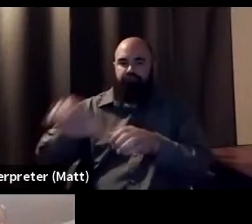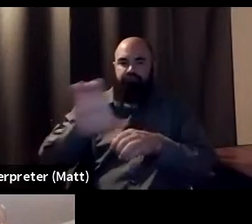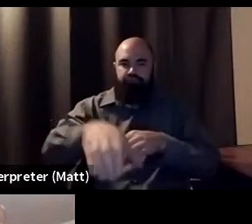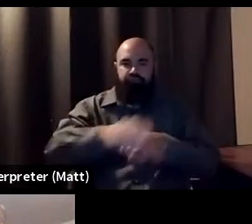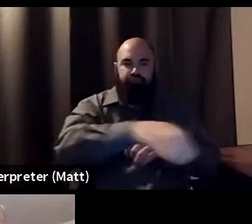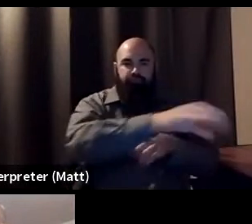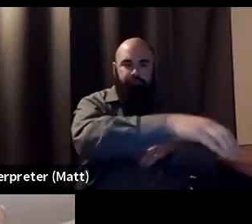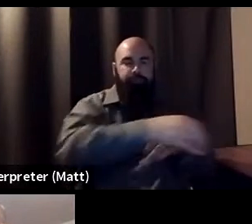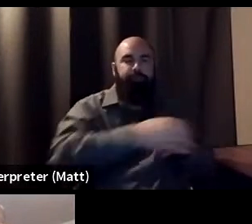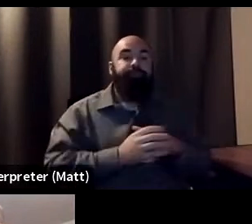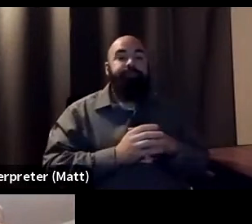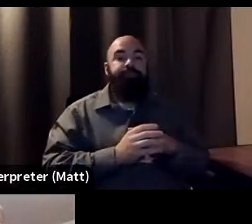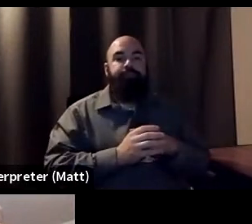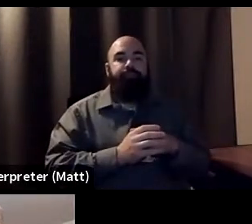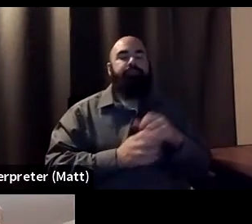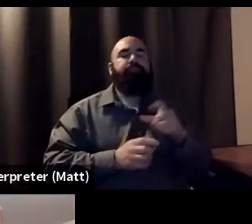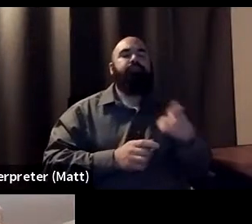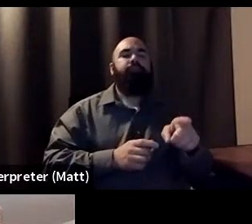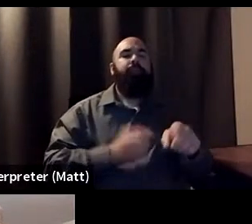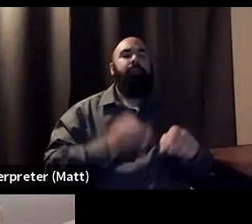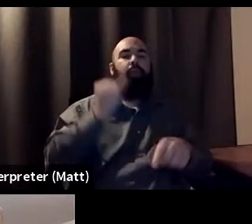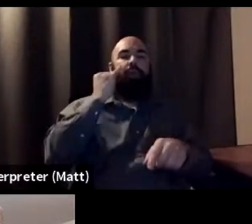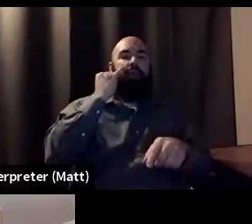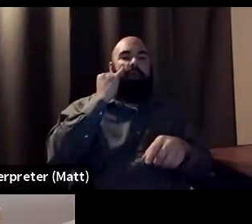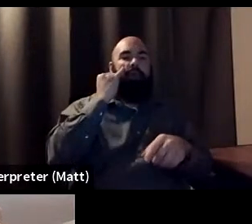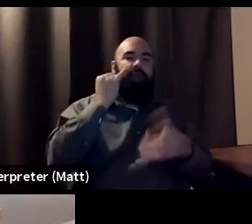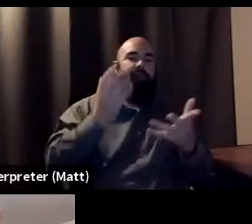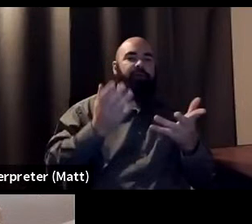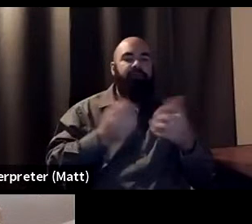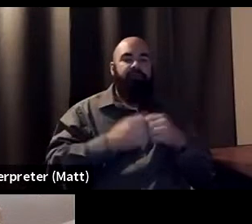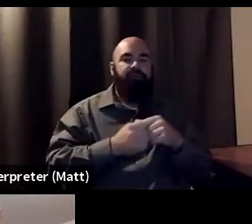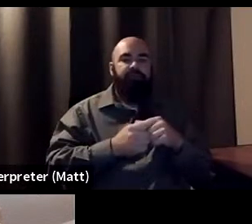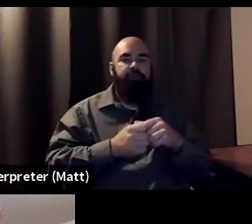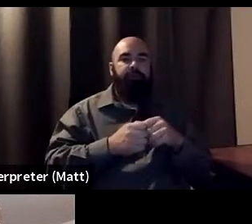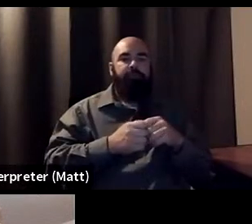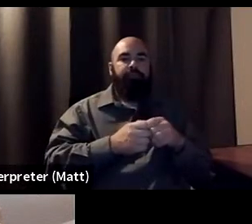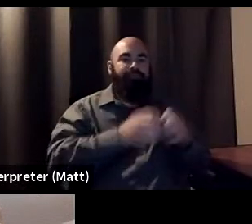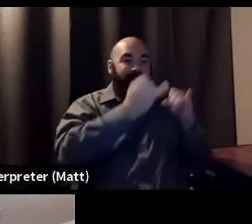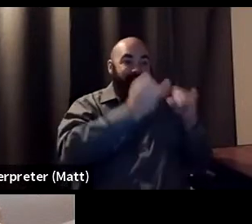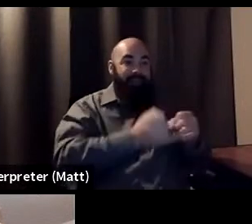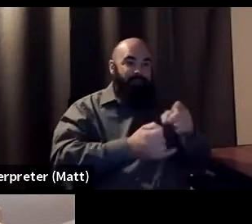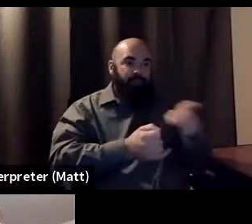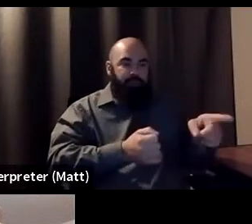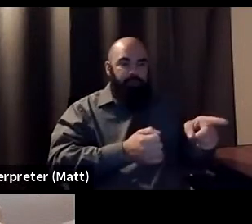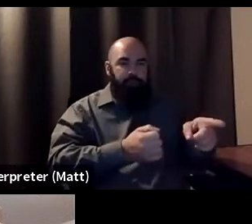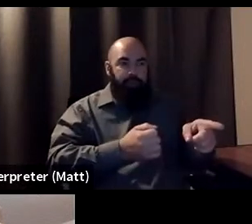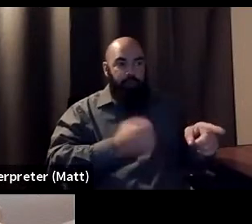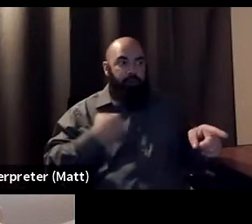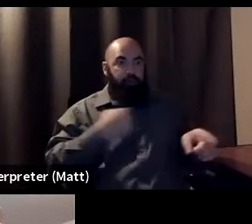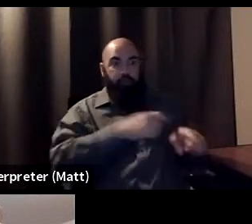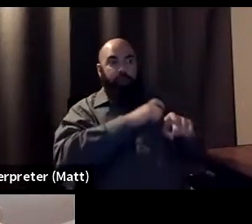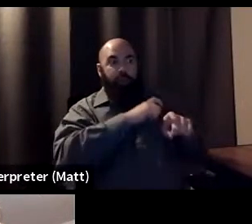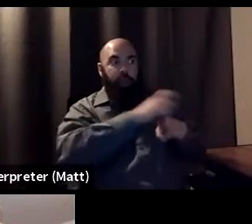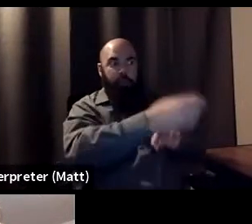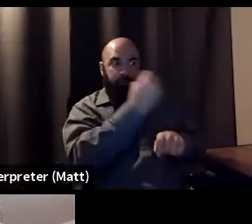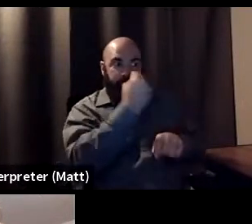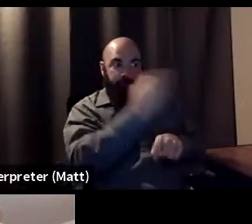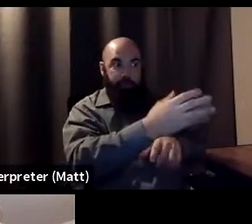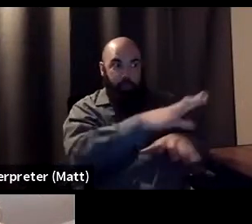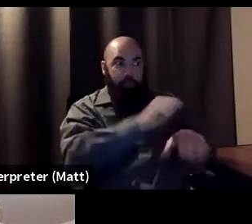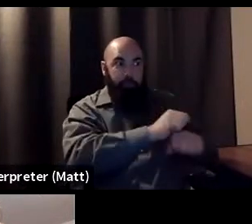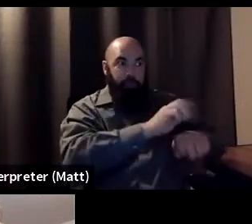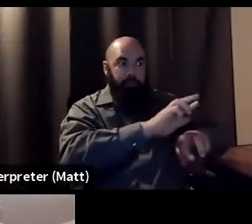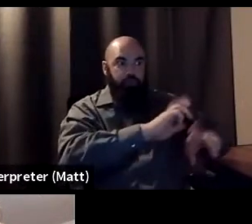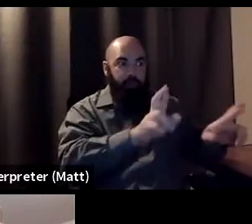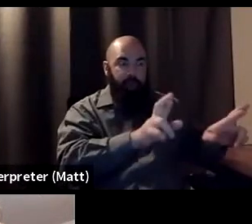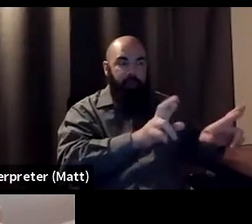So when people receive that phone call to come and get vaccinated, to have their appointment, what should they expect when they arrive